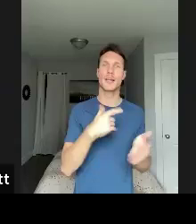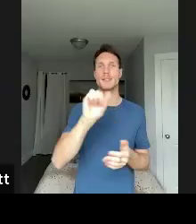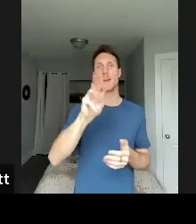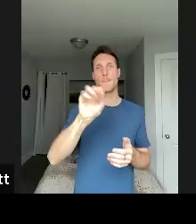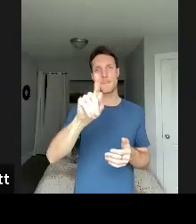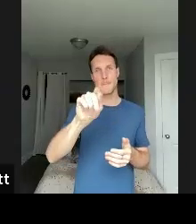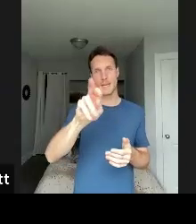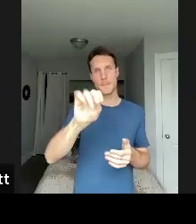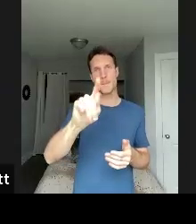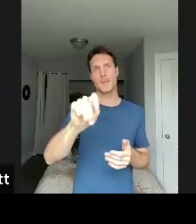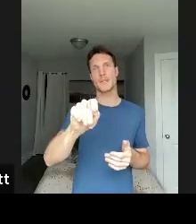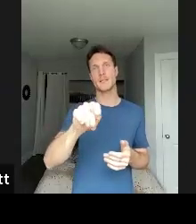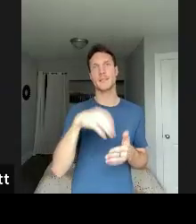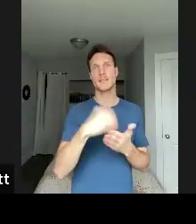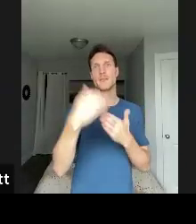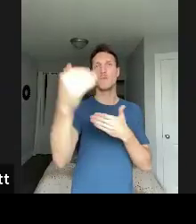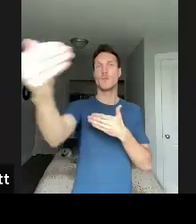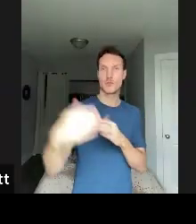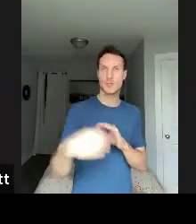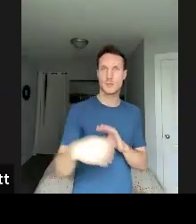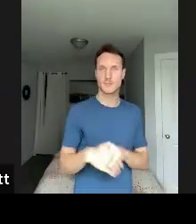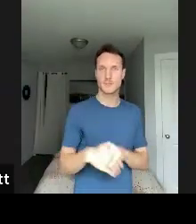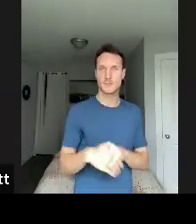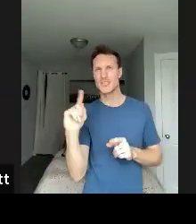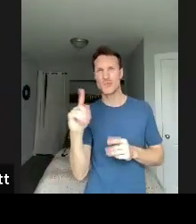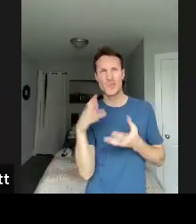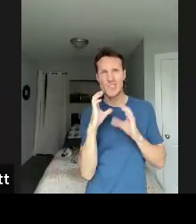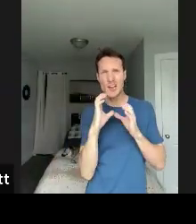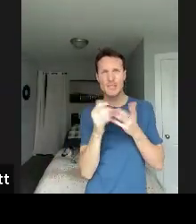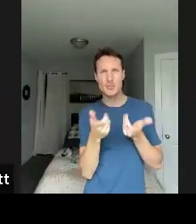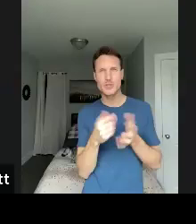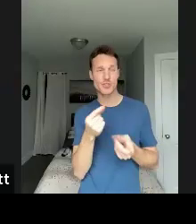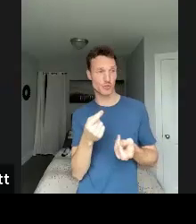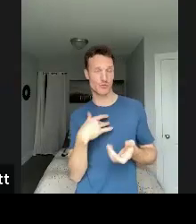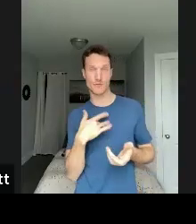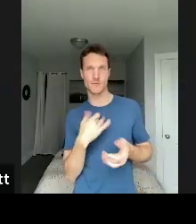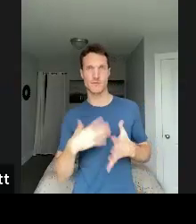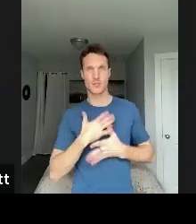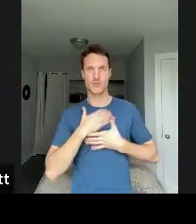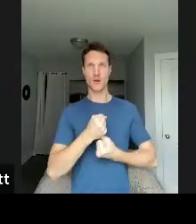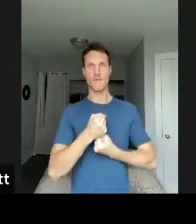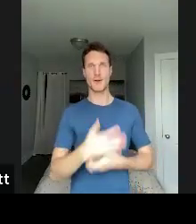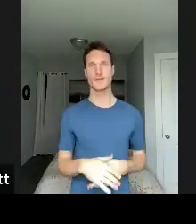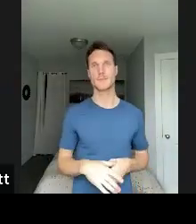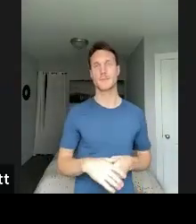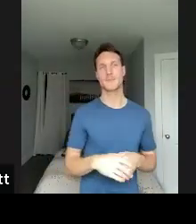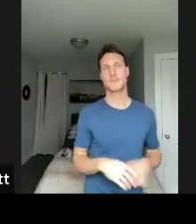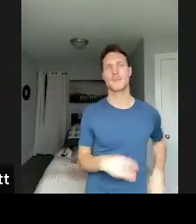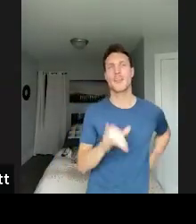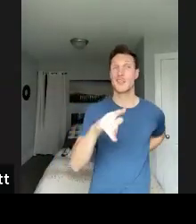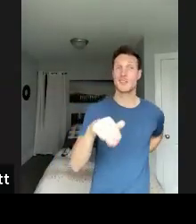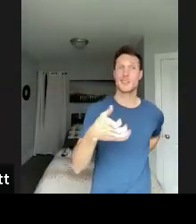imagine that that's kind of where some of the conversation is. But do you feel confident that it's going to, be reauthorized